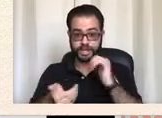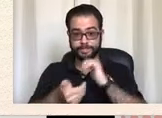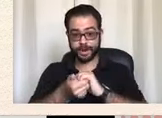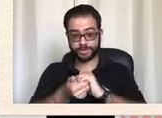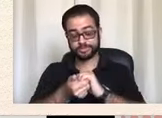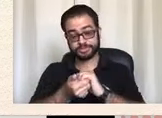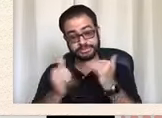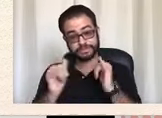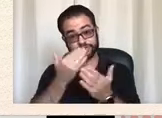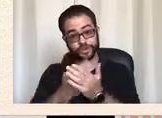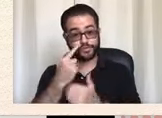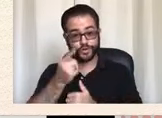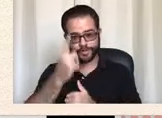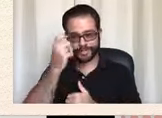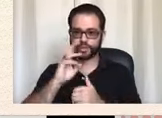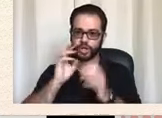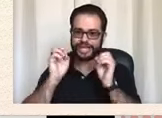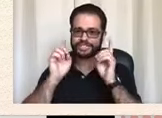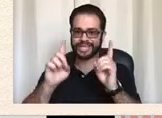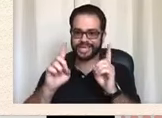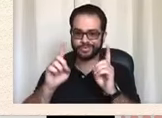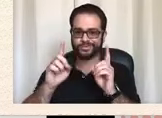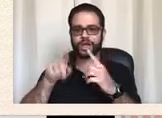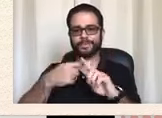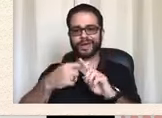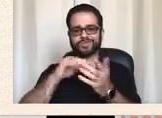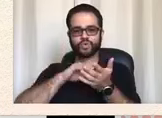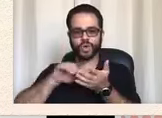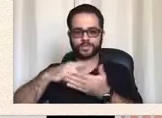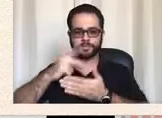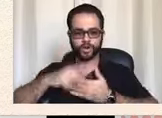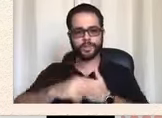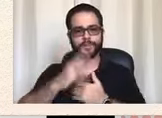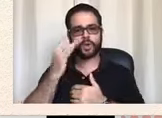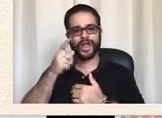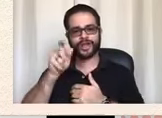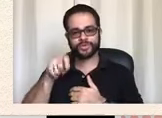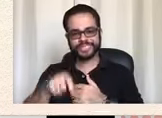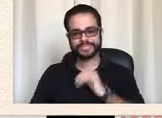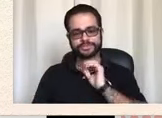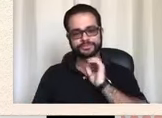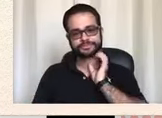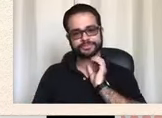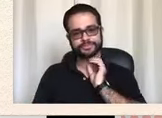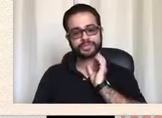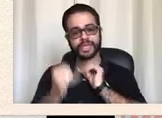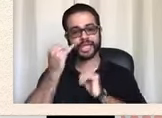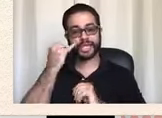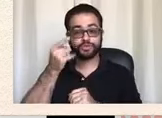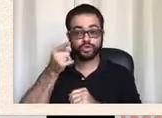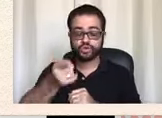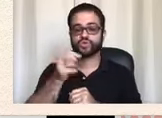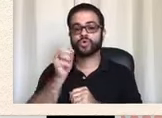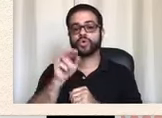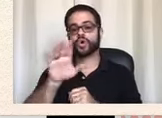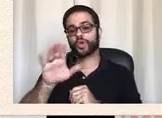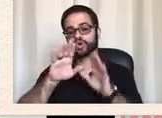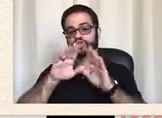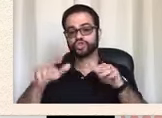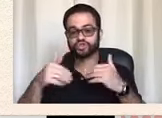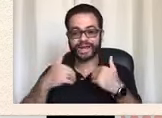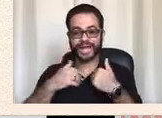you about what the waiver program is and why you need it. If you or your child has a developmental disabilities and you live in Florida, you